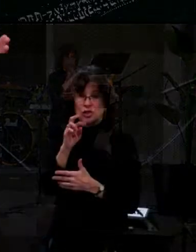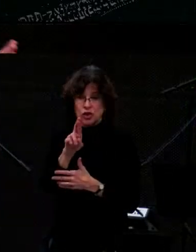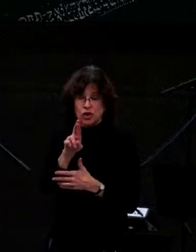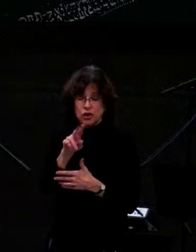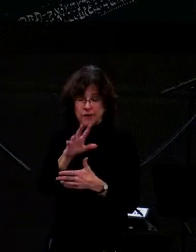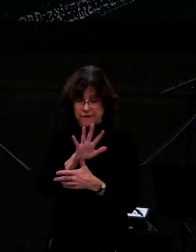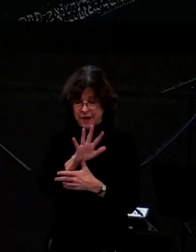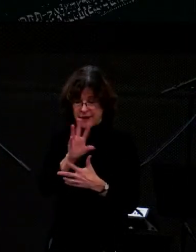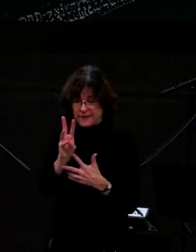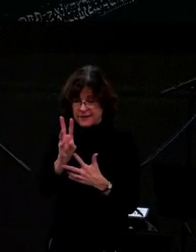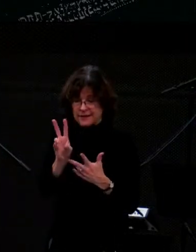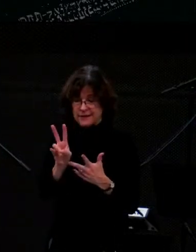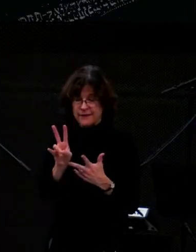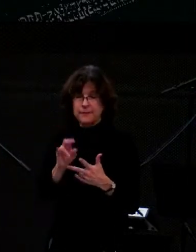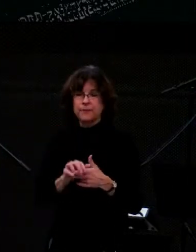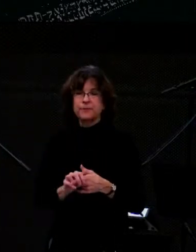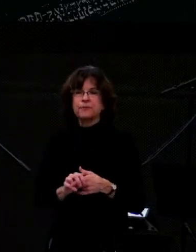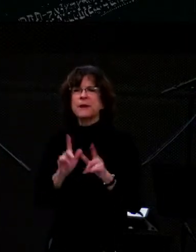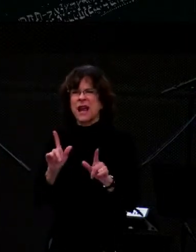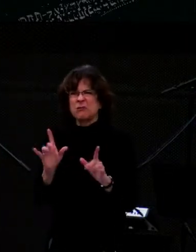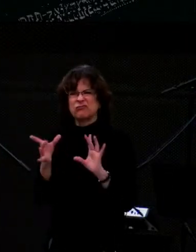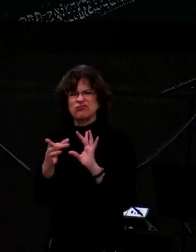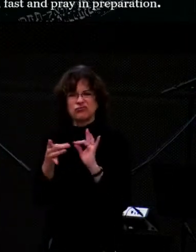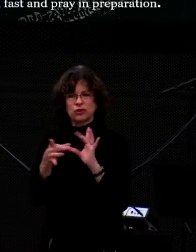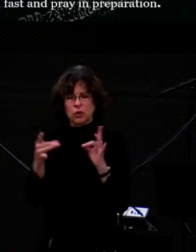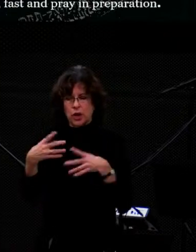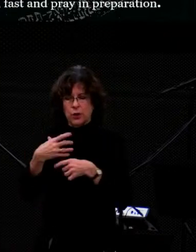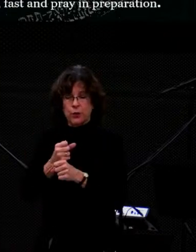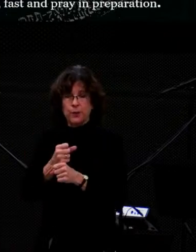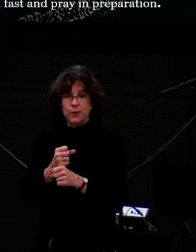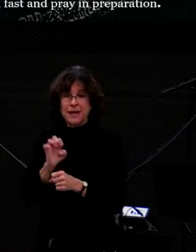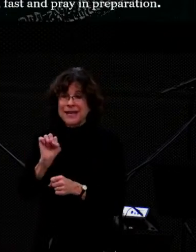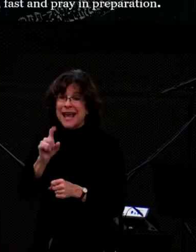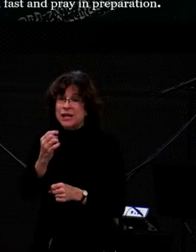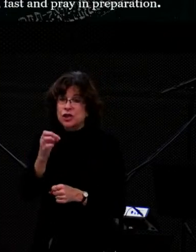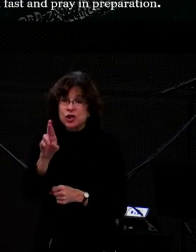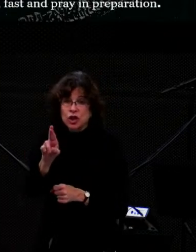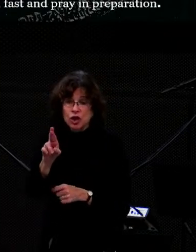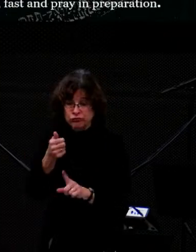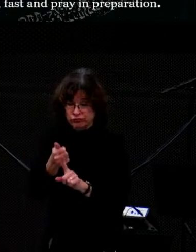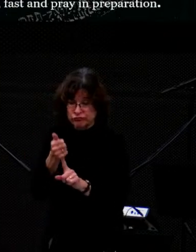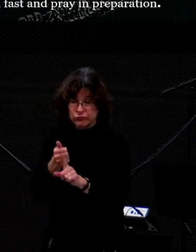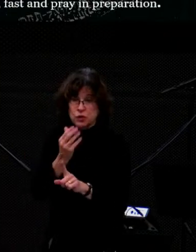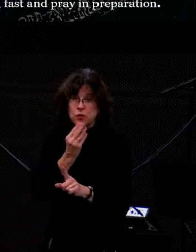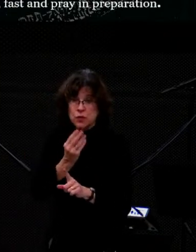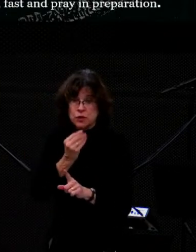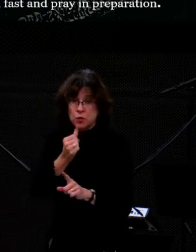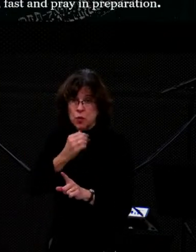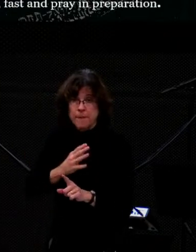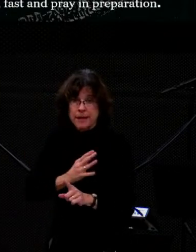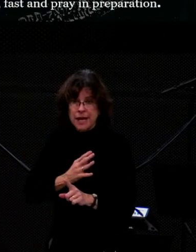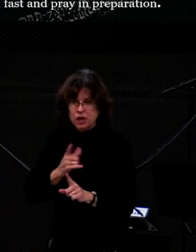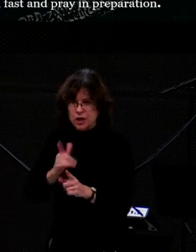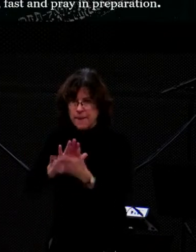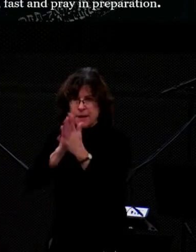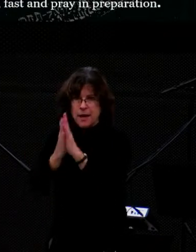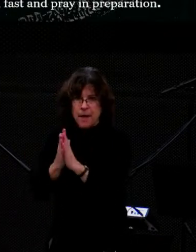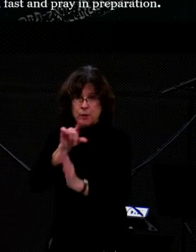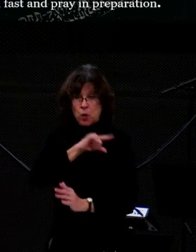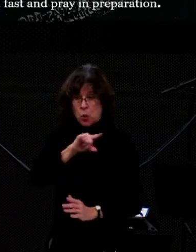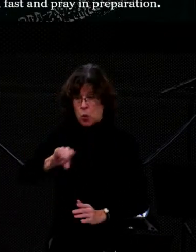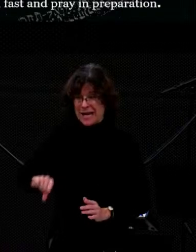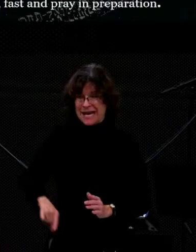let me just catch you up on the story in case you've missed it. Esther, the Jew, has risen to a place of prominence where she is now the queen of